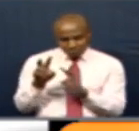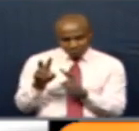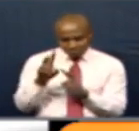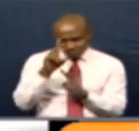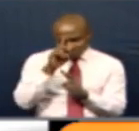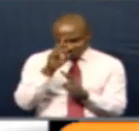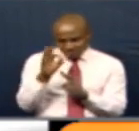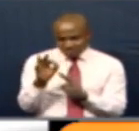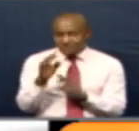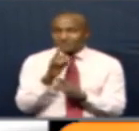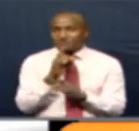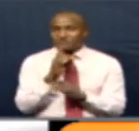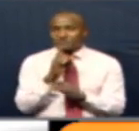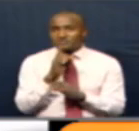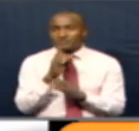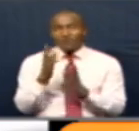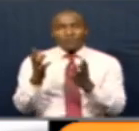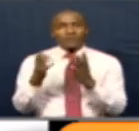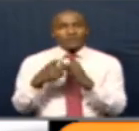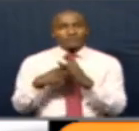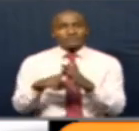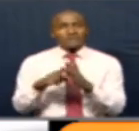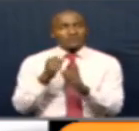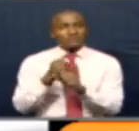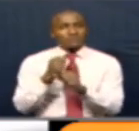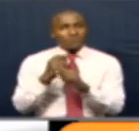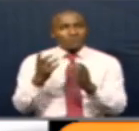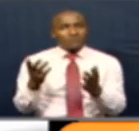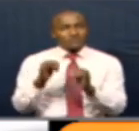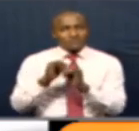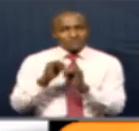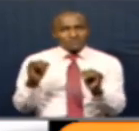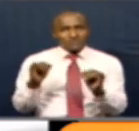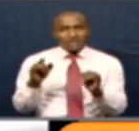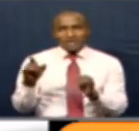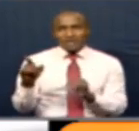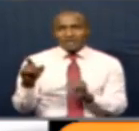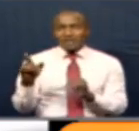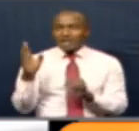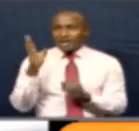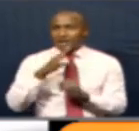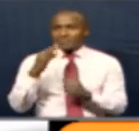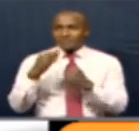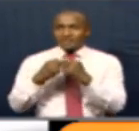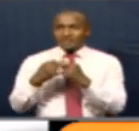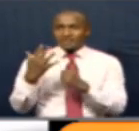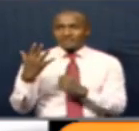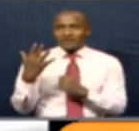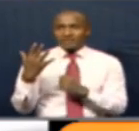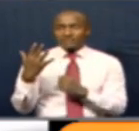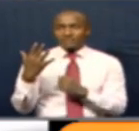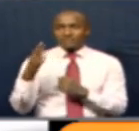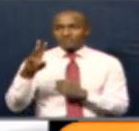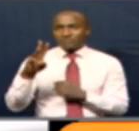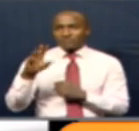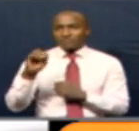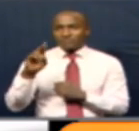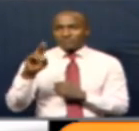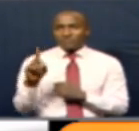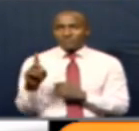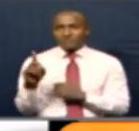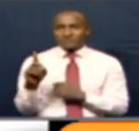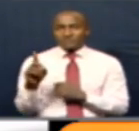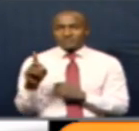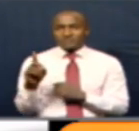say, what do we need to start doing to clear the garbage in the 85 wards, mm-hmm. sustainably keep